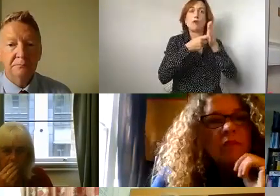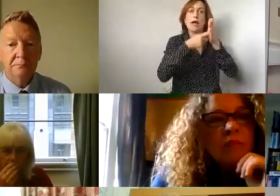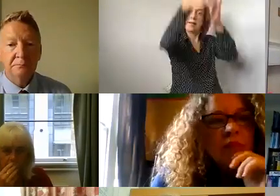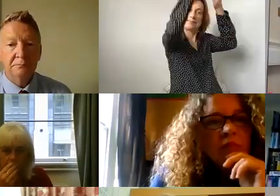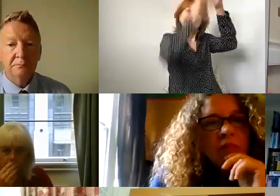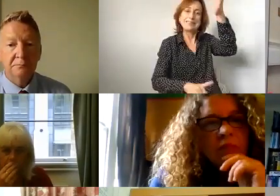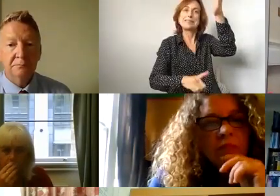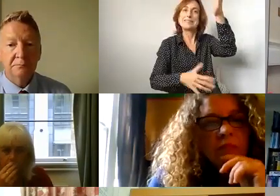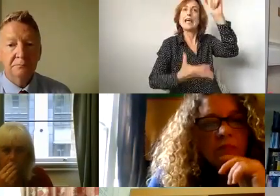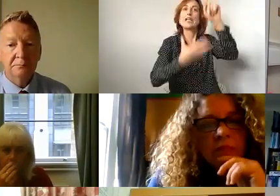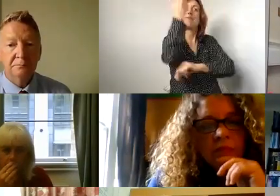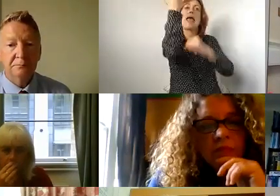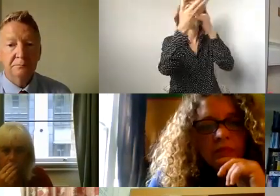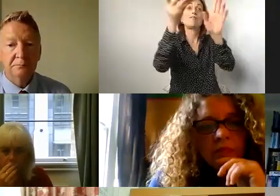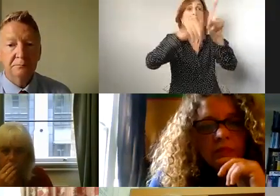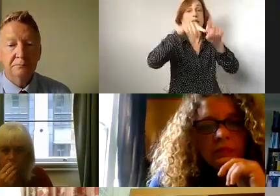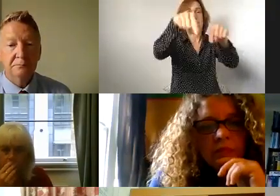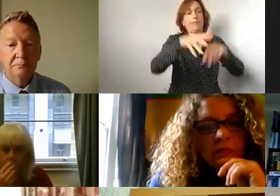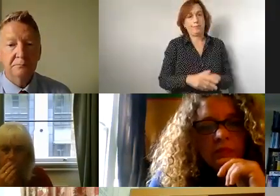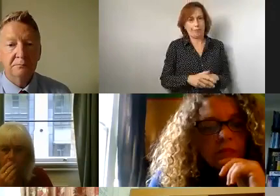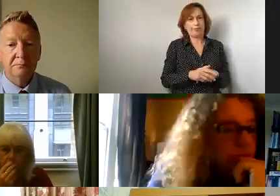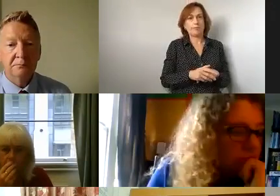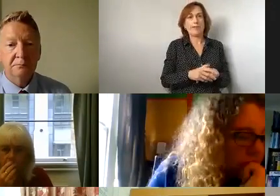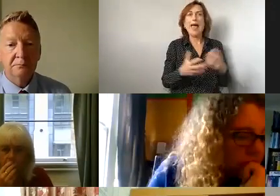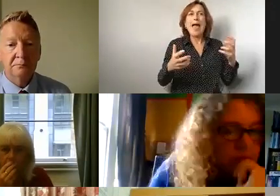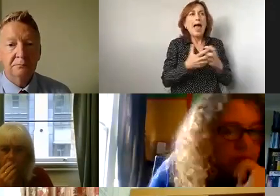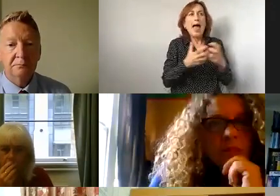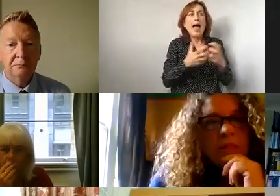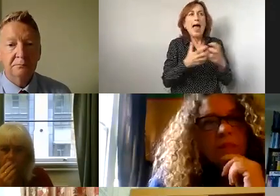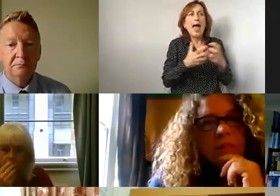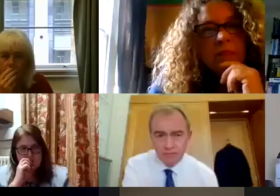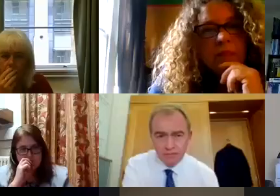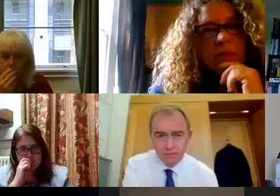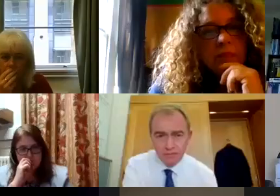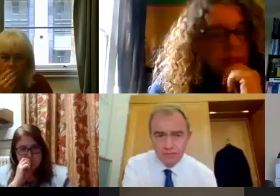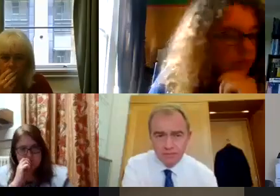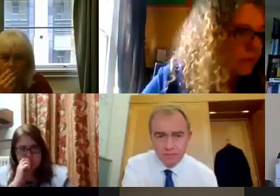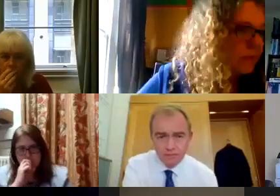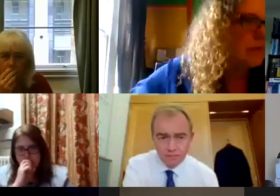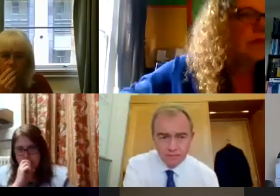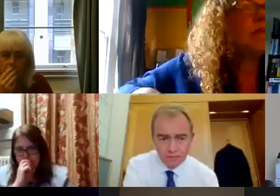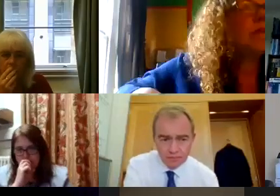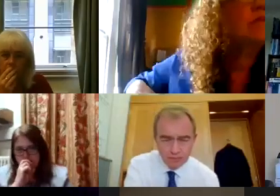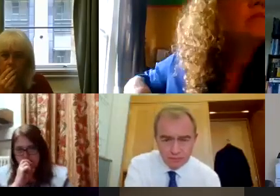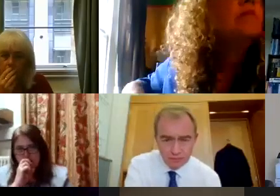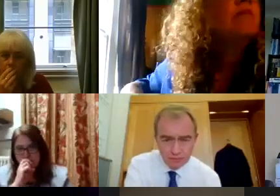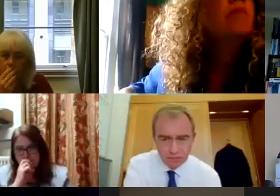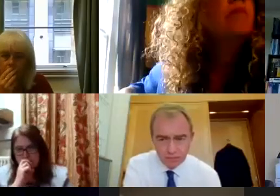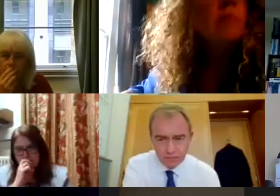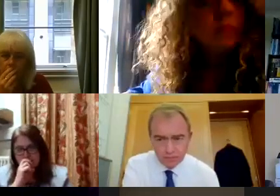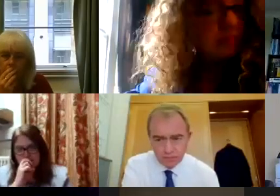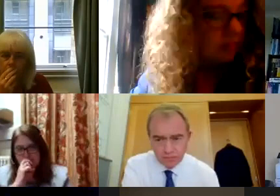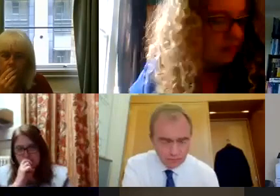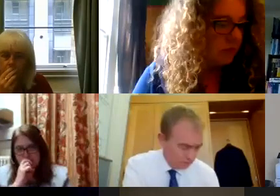Details of the inquiry and how to respond are on the APPG website, details of which are also being posted in the chat